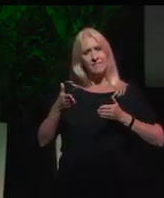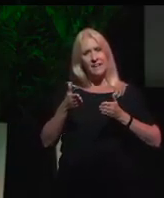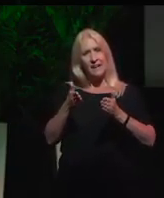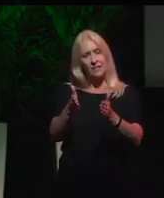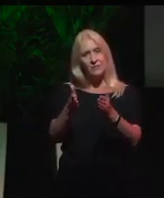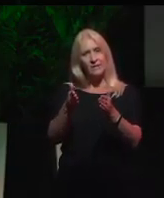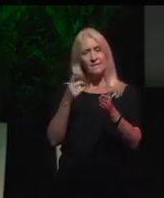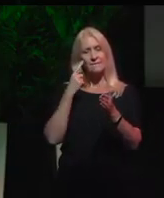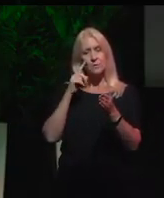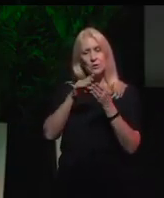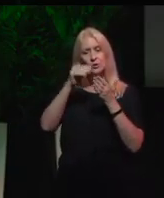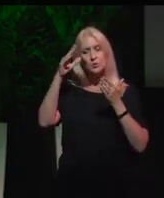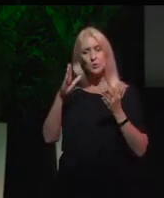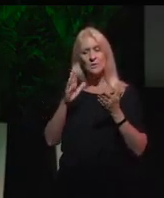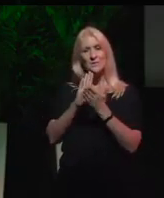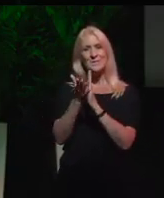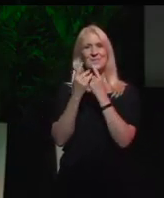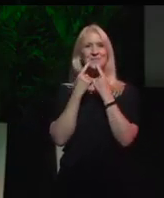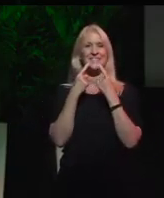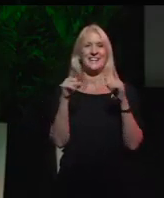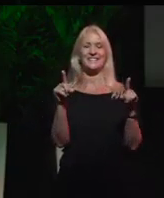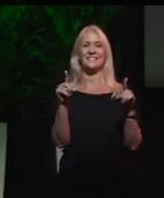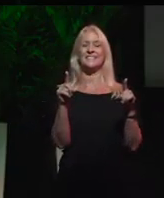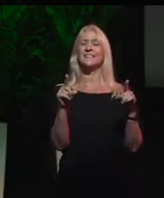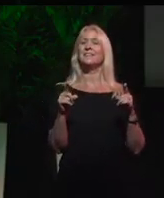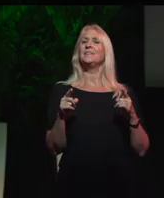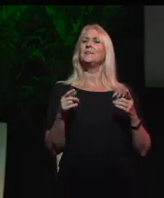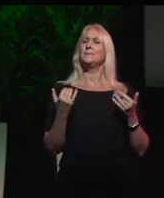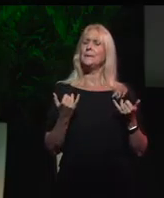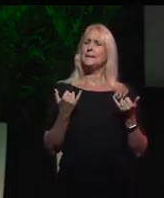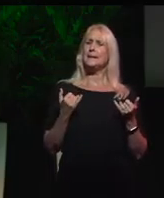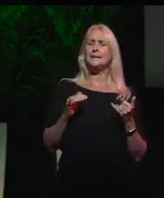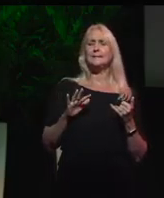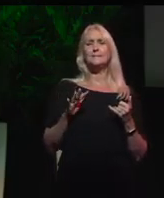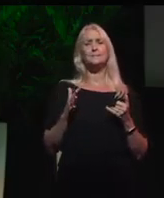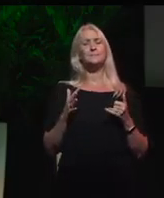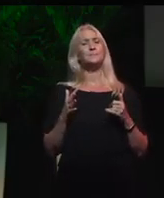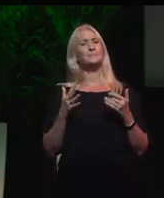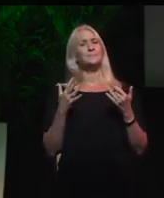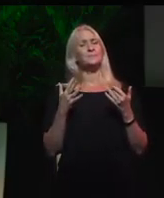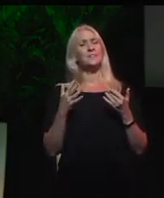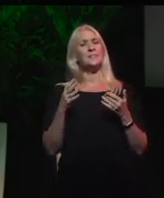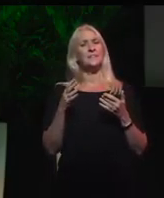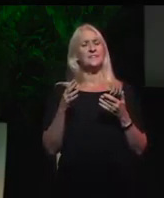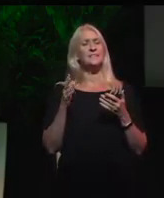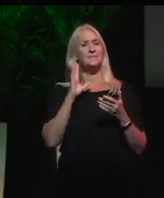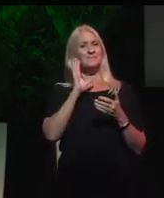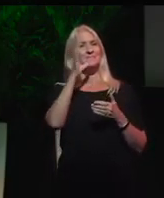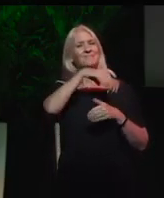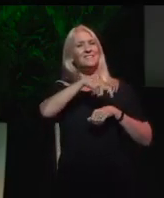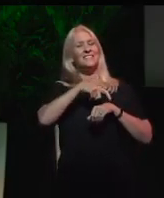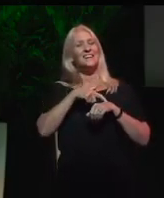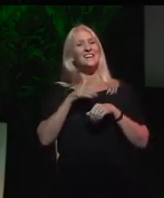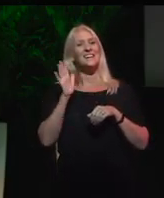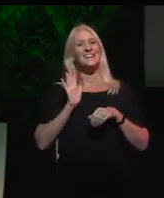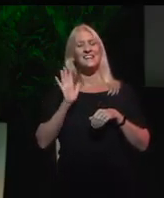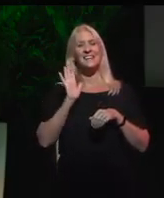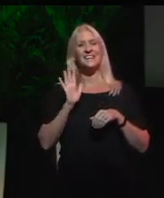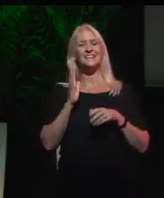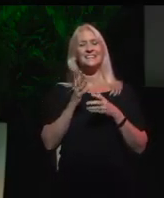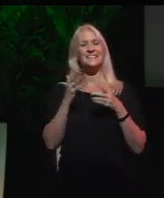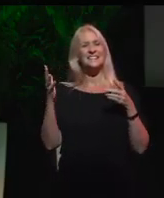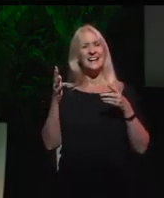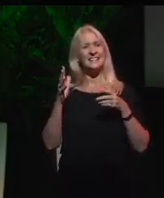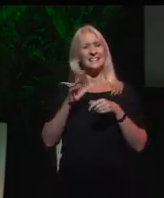student success. At this tentative time in higher education's history, such an intentionally